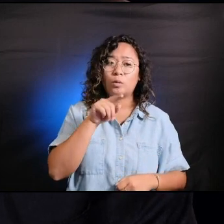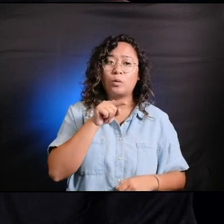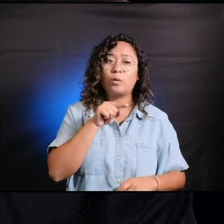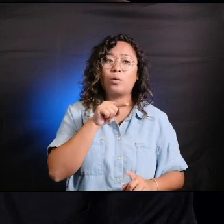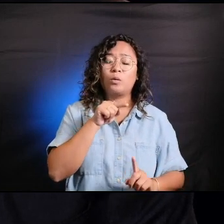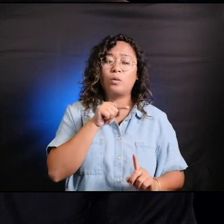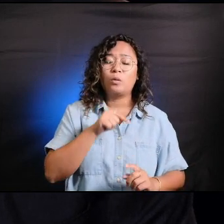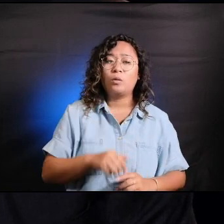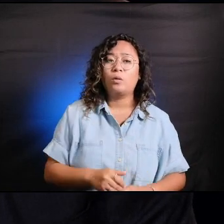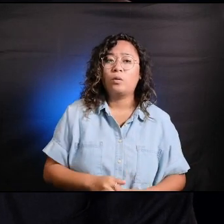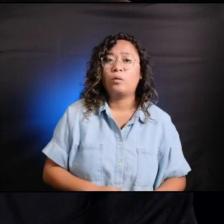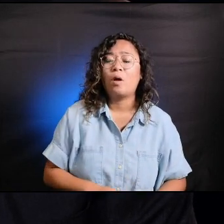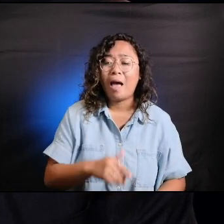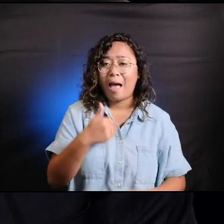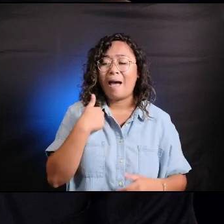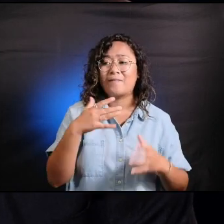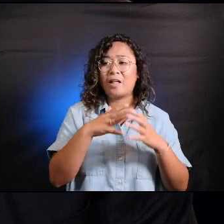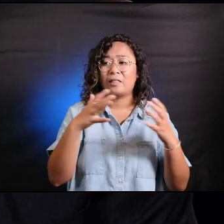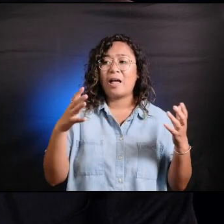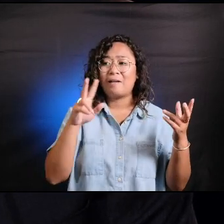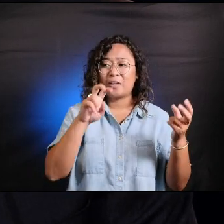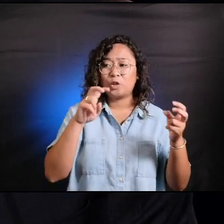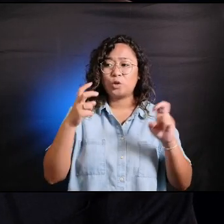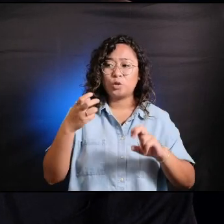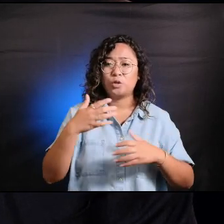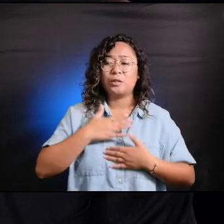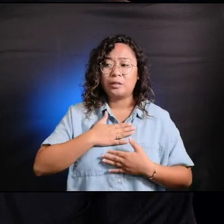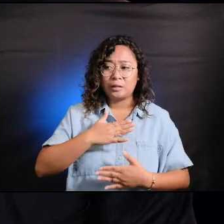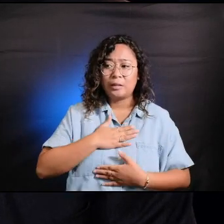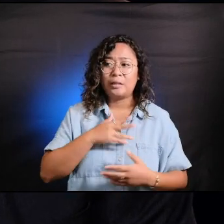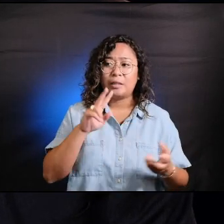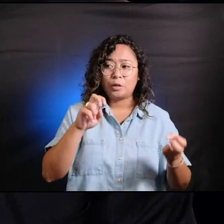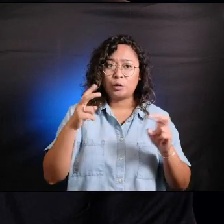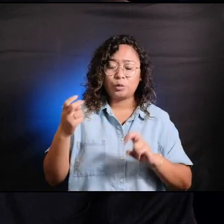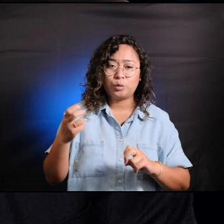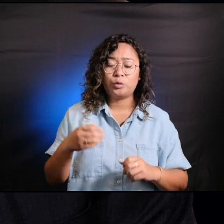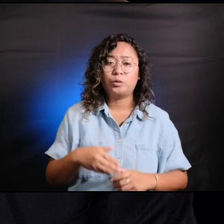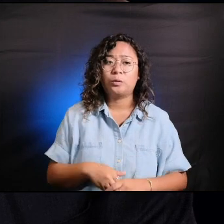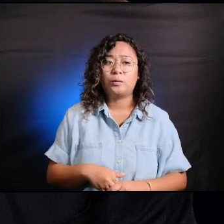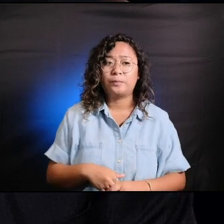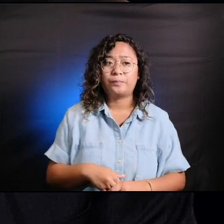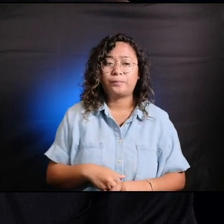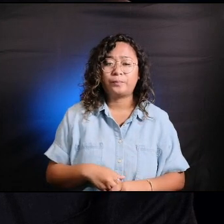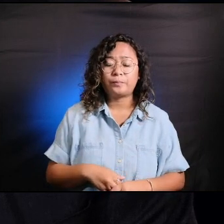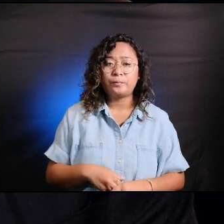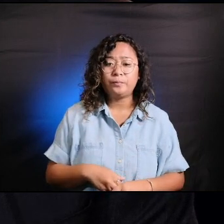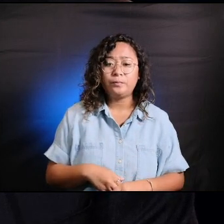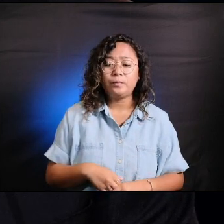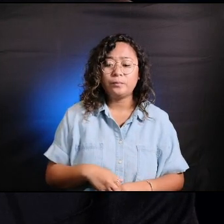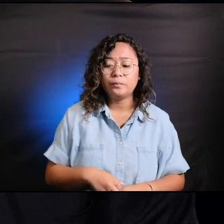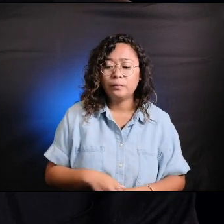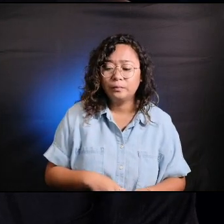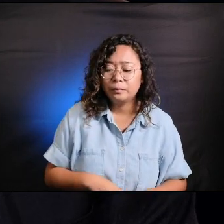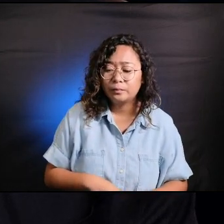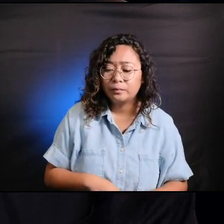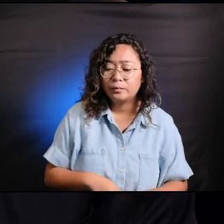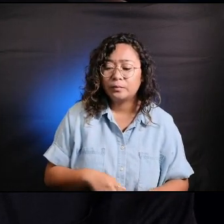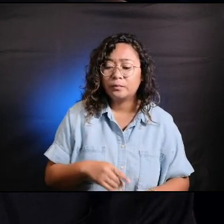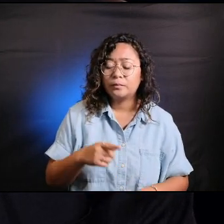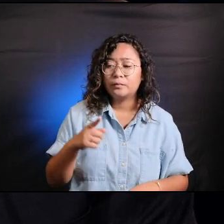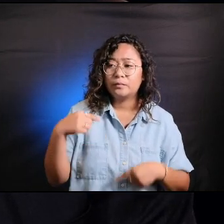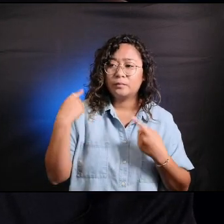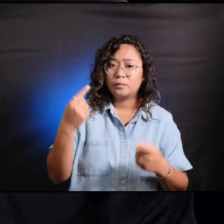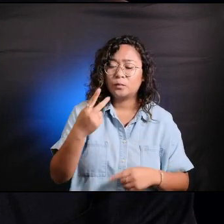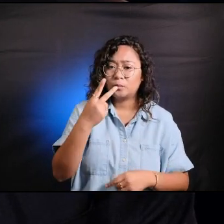suffers with some respiratory issues. She has asthma, and I remember you stating that, for children 2 years and